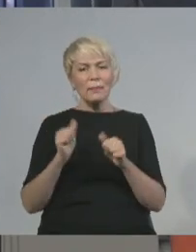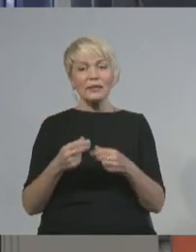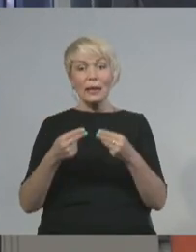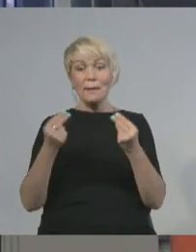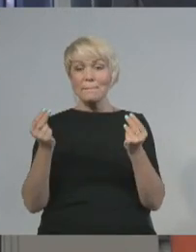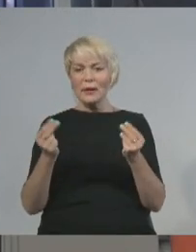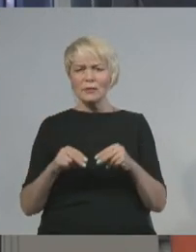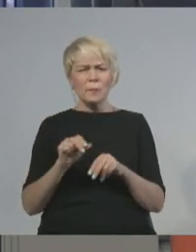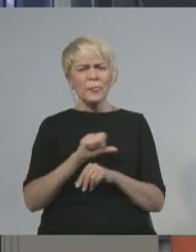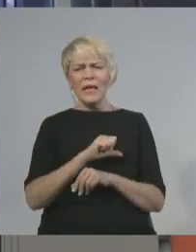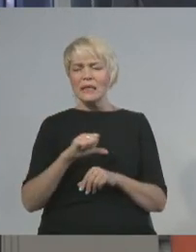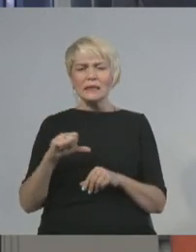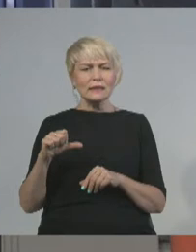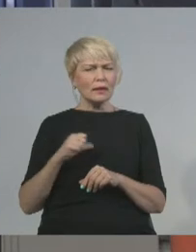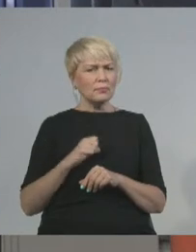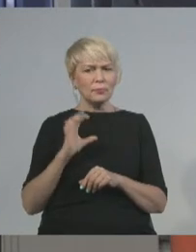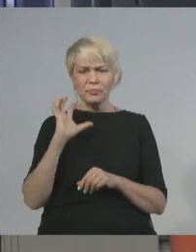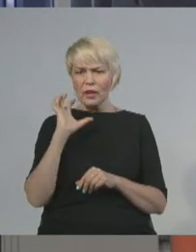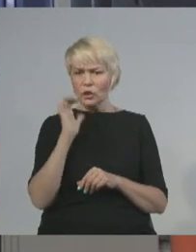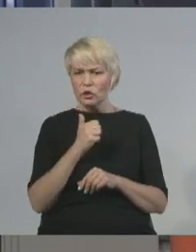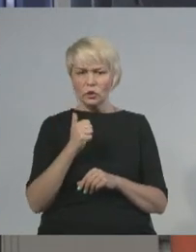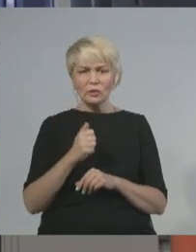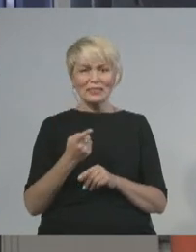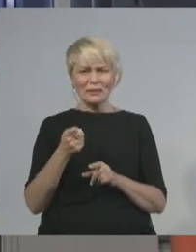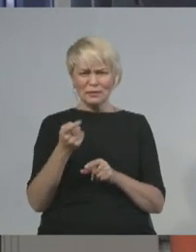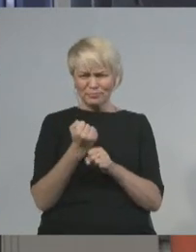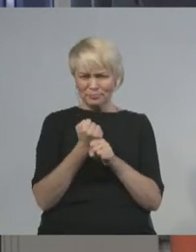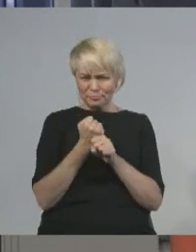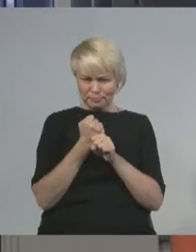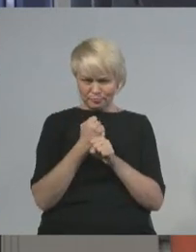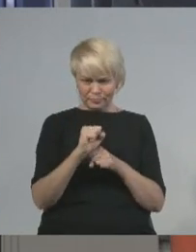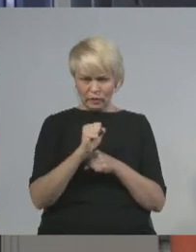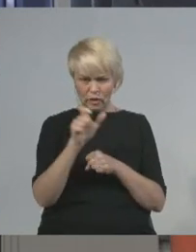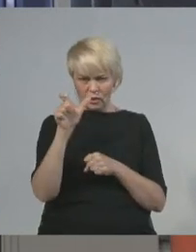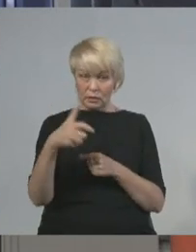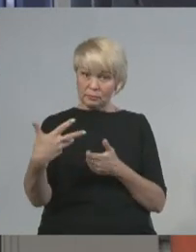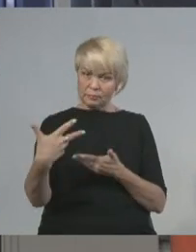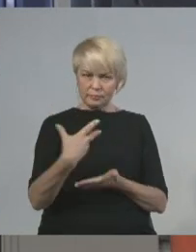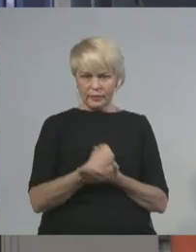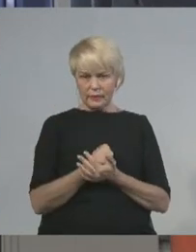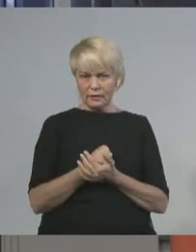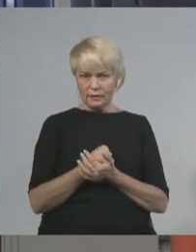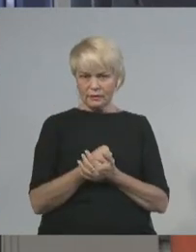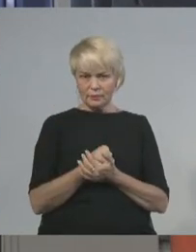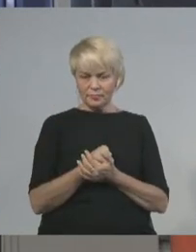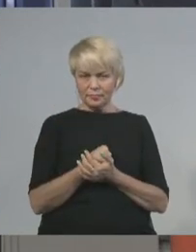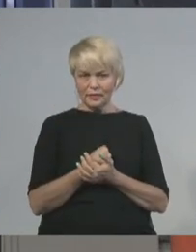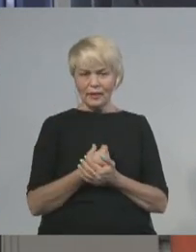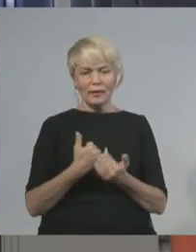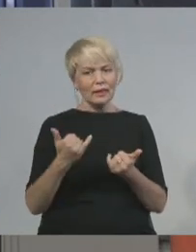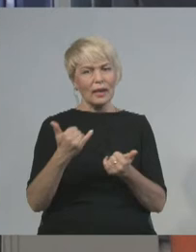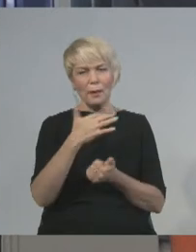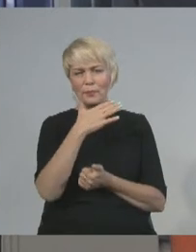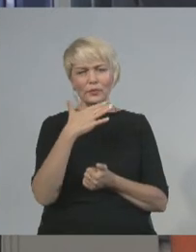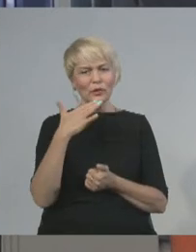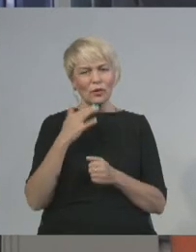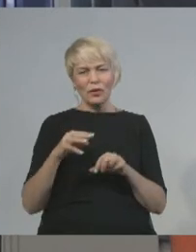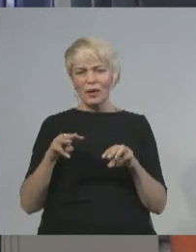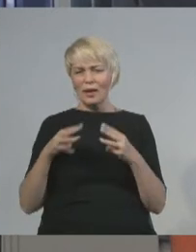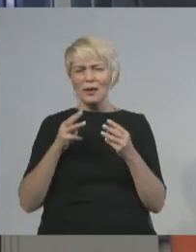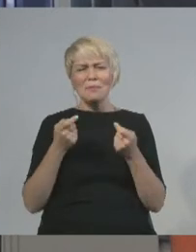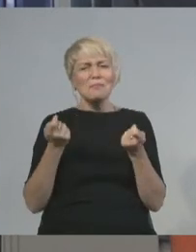the the models of subscription is a very tough version when you make the person to pay